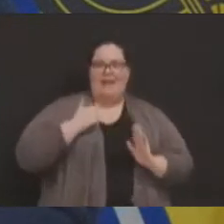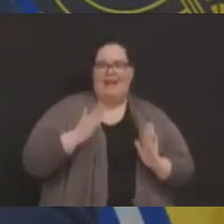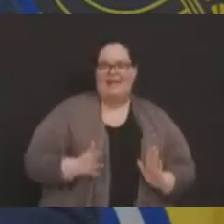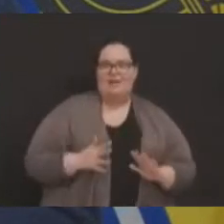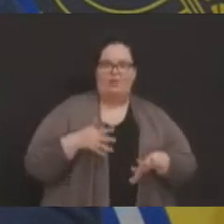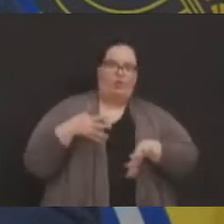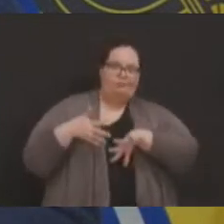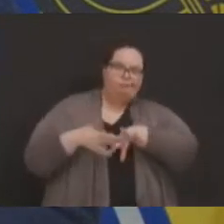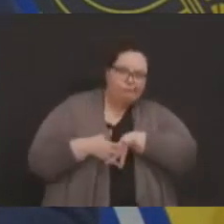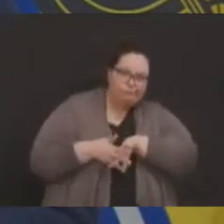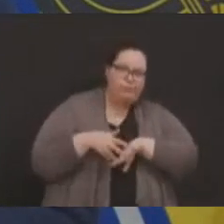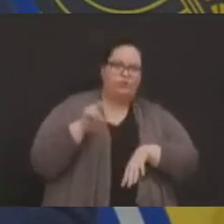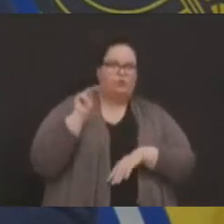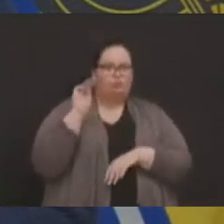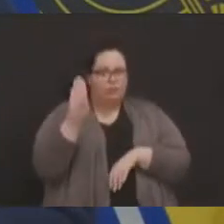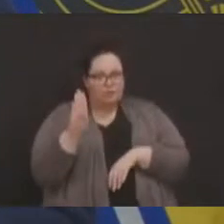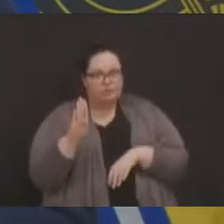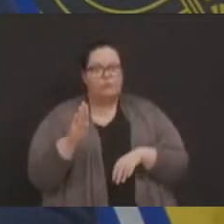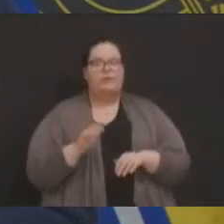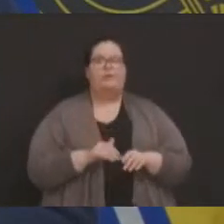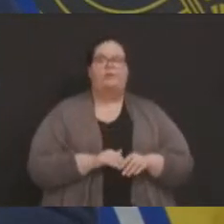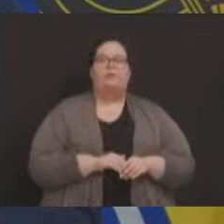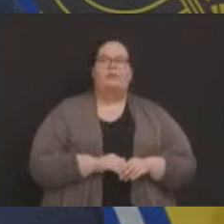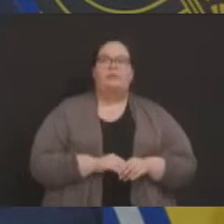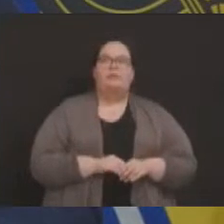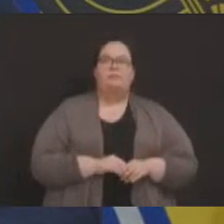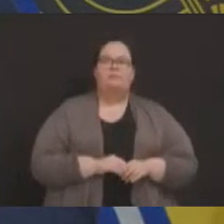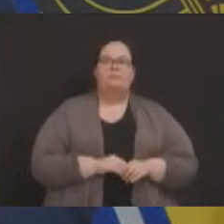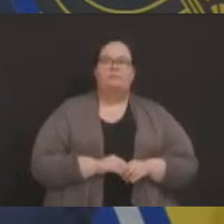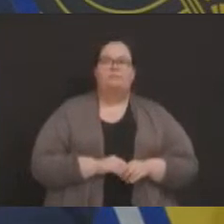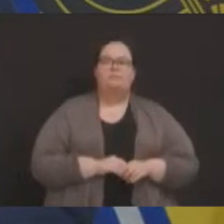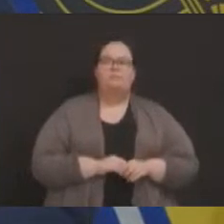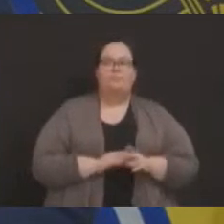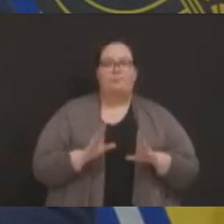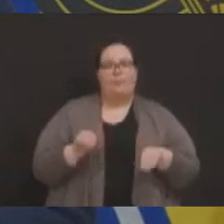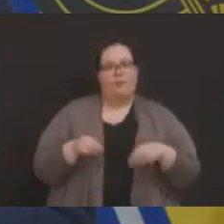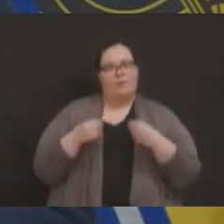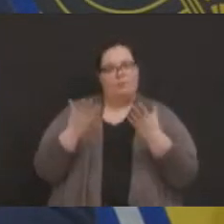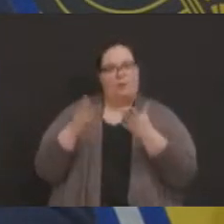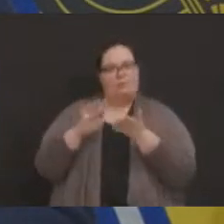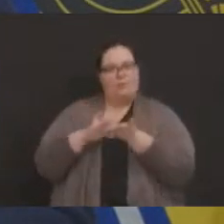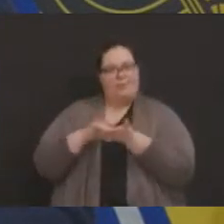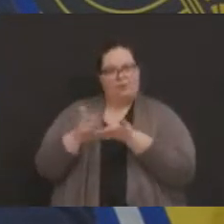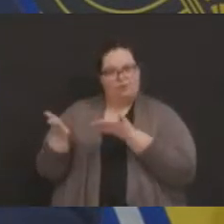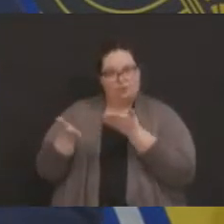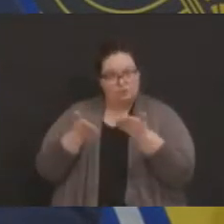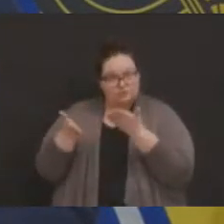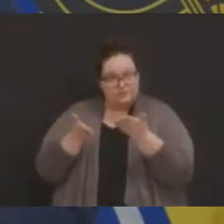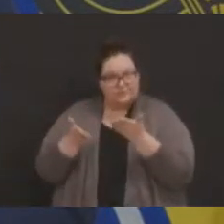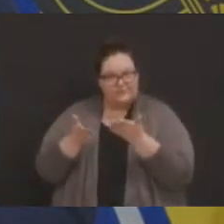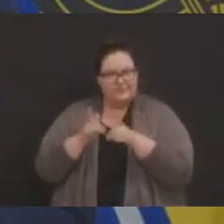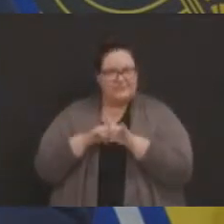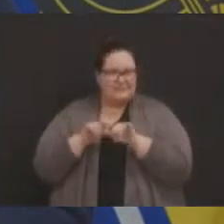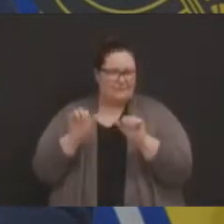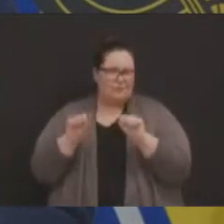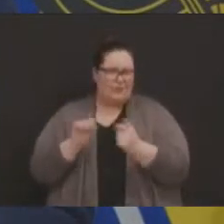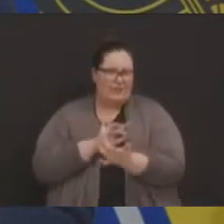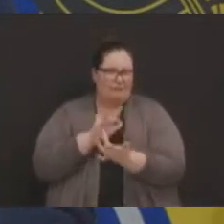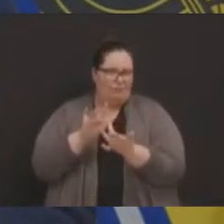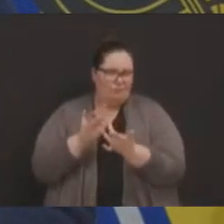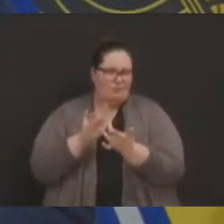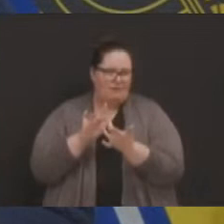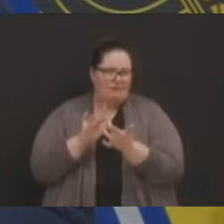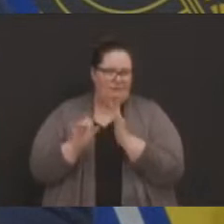to identify them. Going to have to confirm that with you to be absolutely assured of that. But as I've been working through